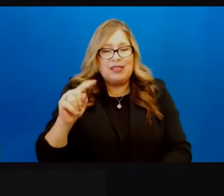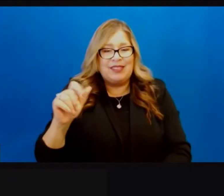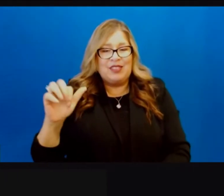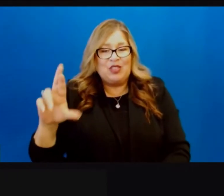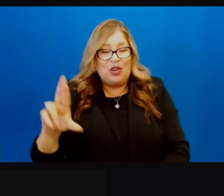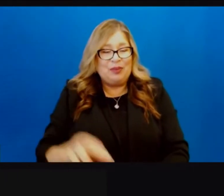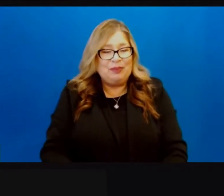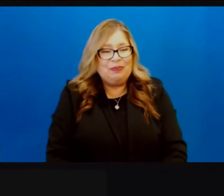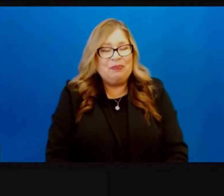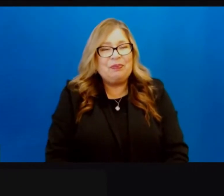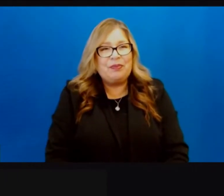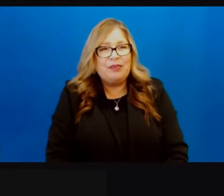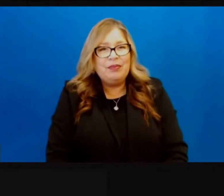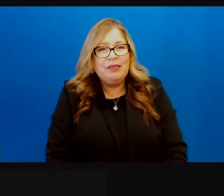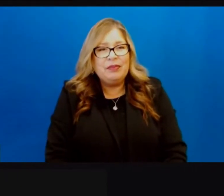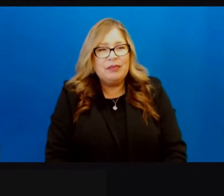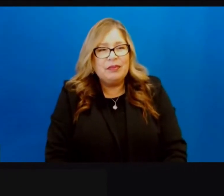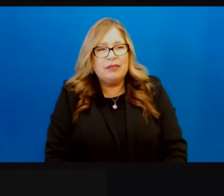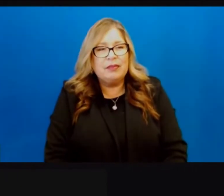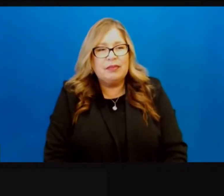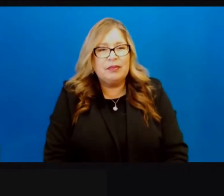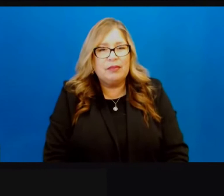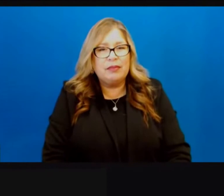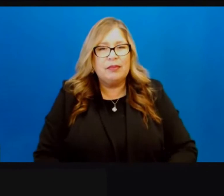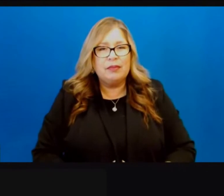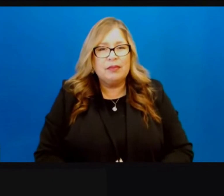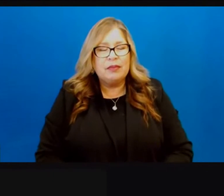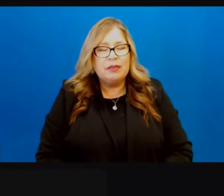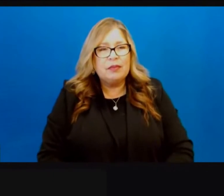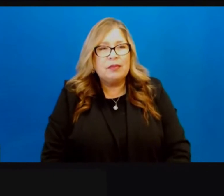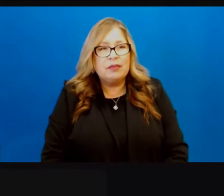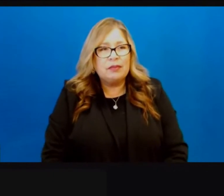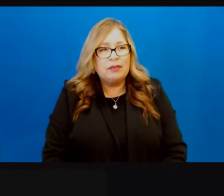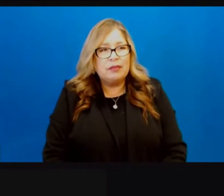Yes, sir. Can you clarify the rules for the